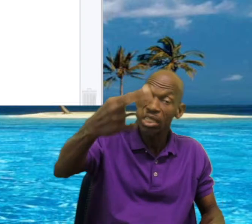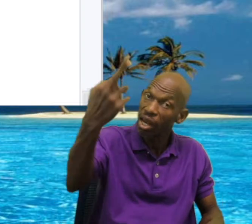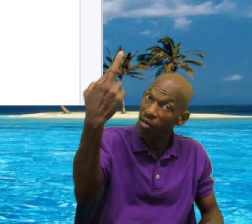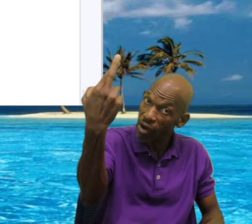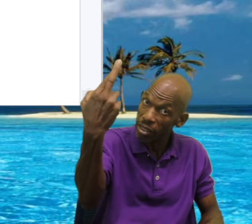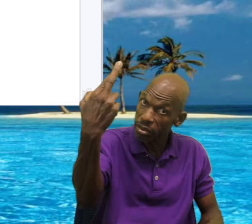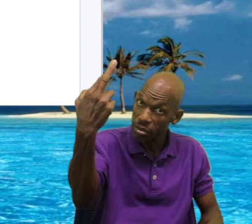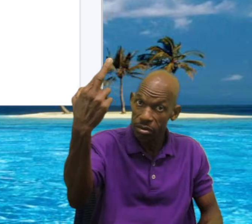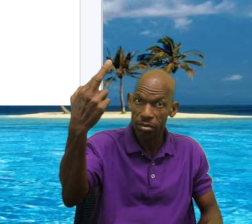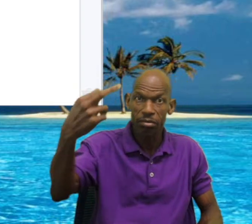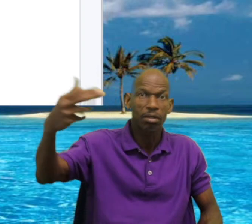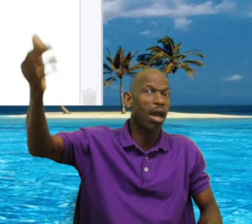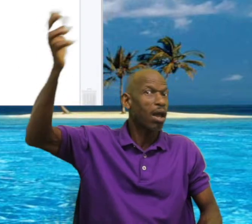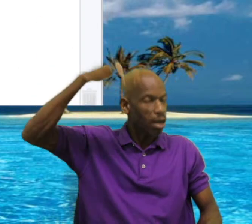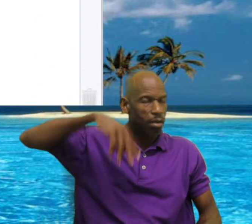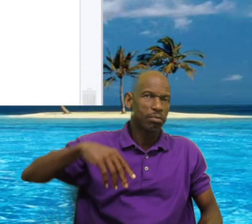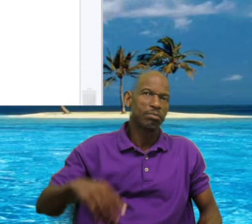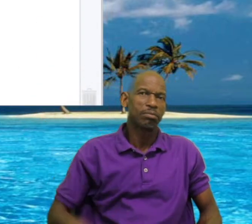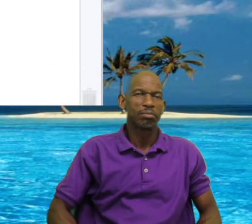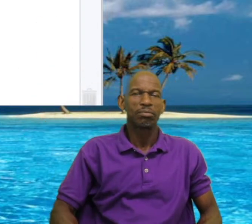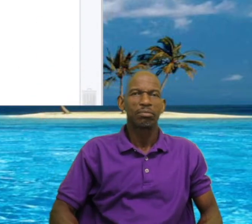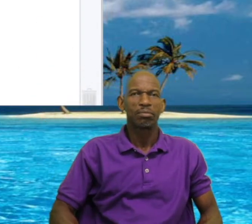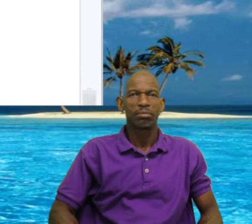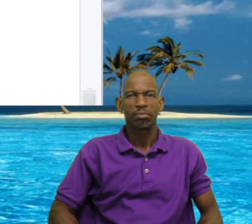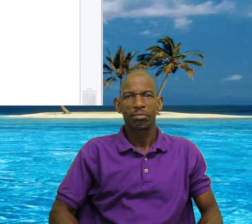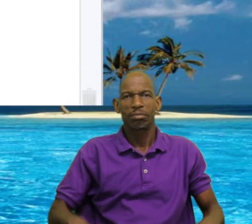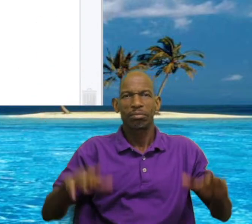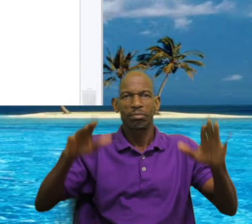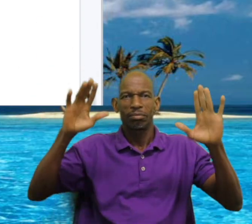have Diwali. All right, so all